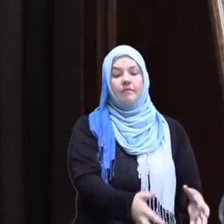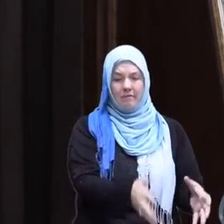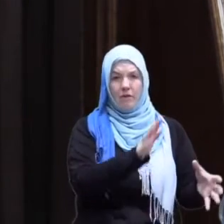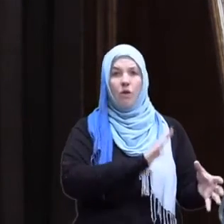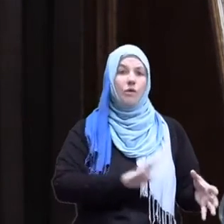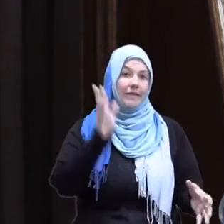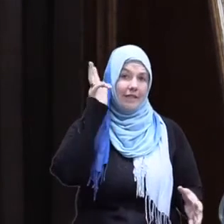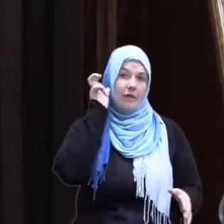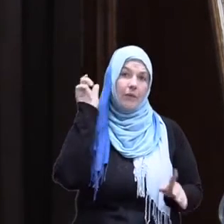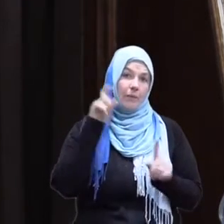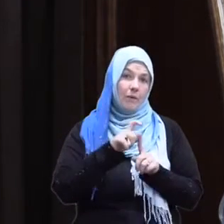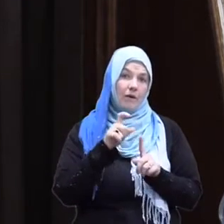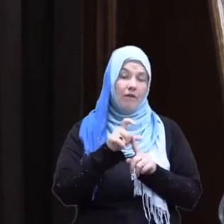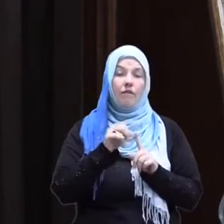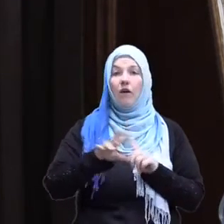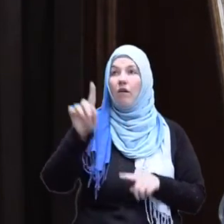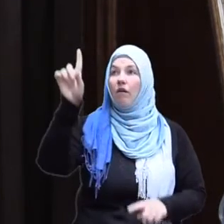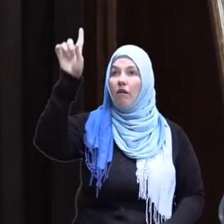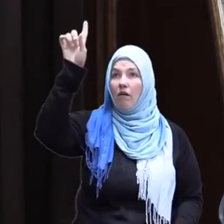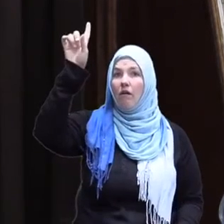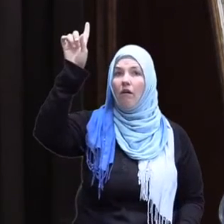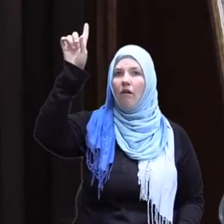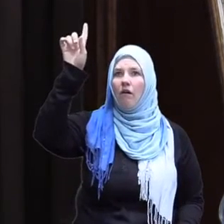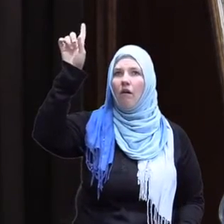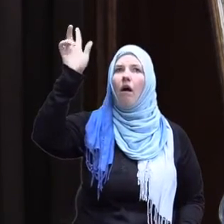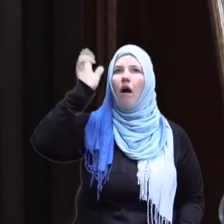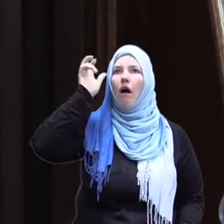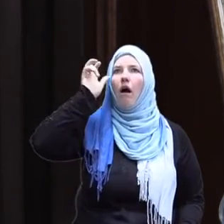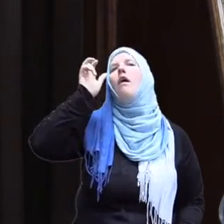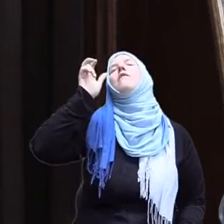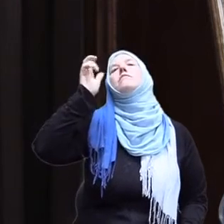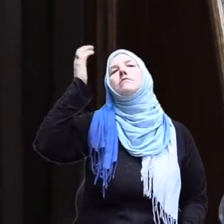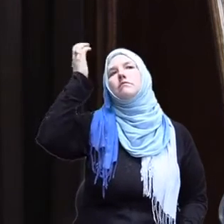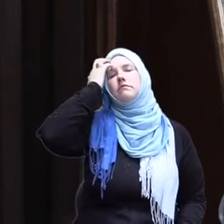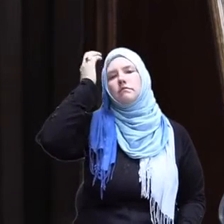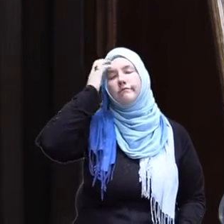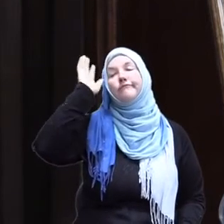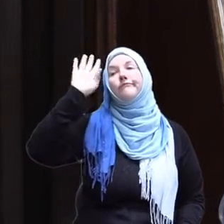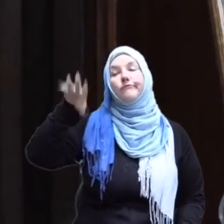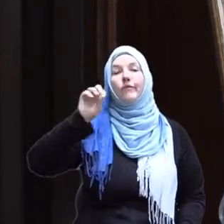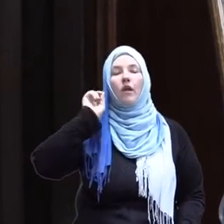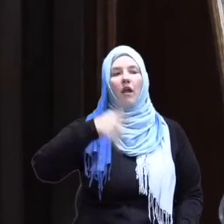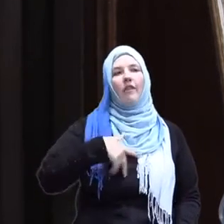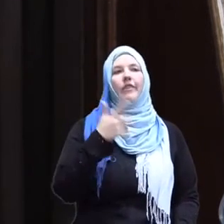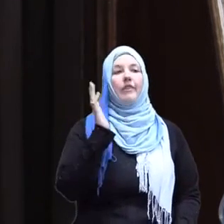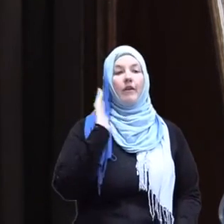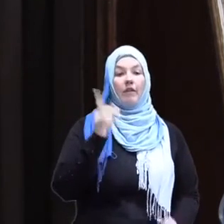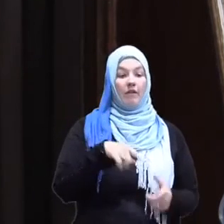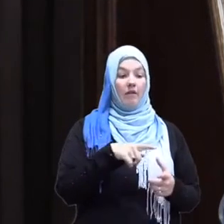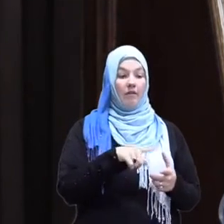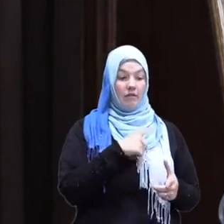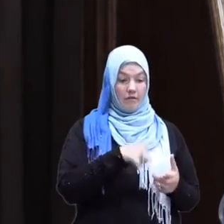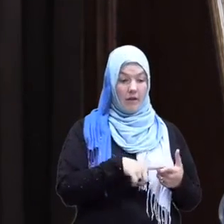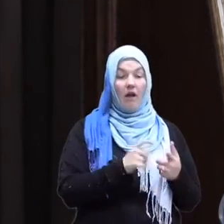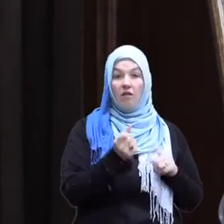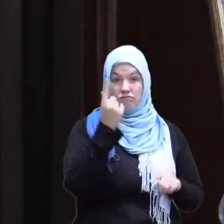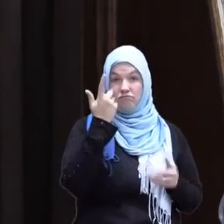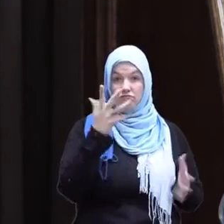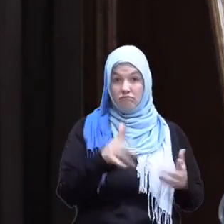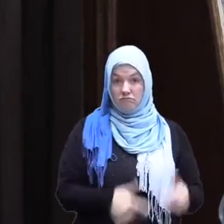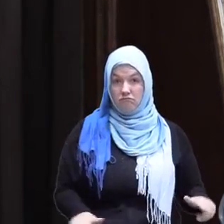the words of Allah, then they used to twist it knowingly after they had understood it?